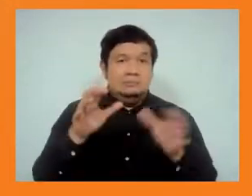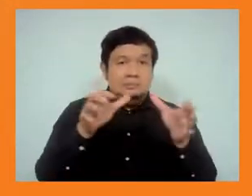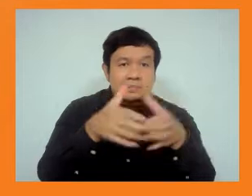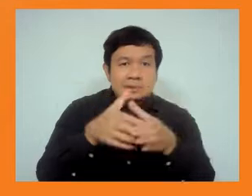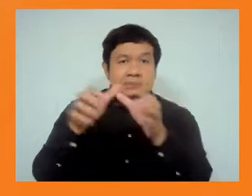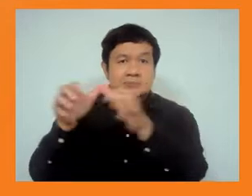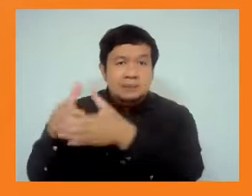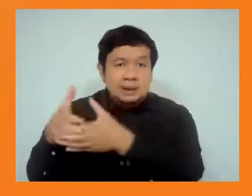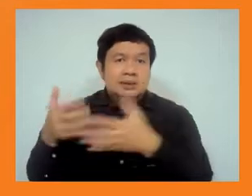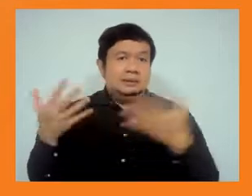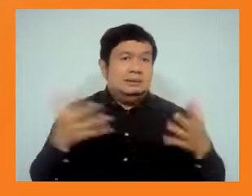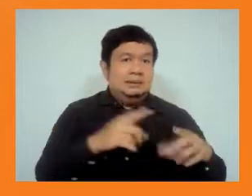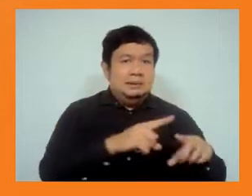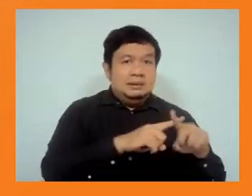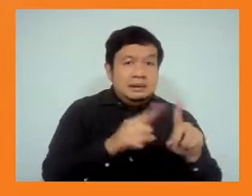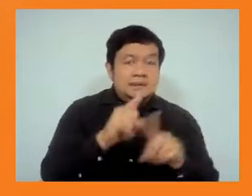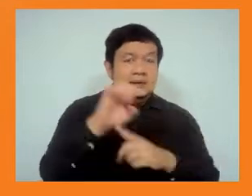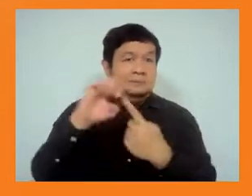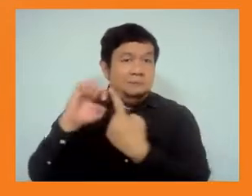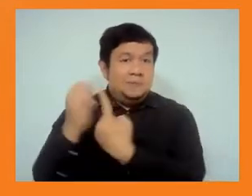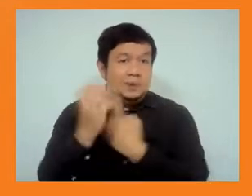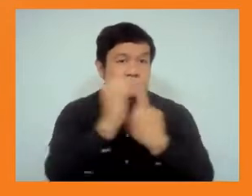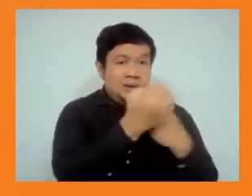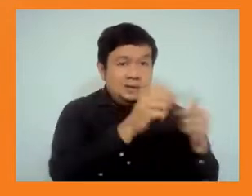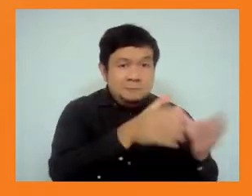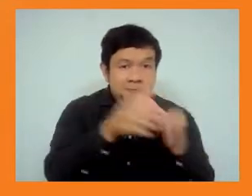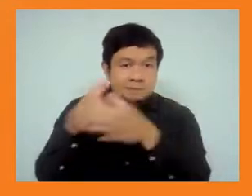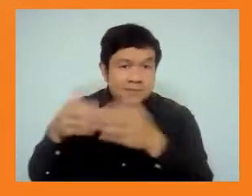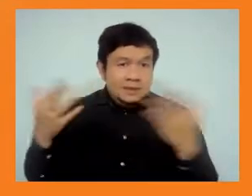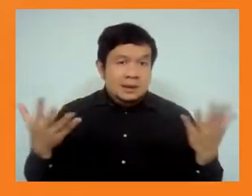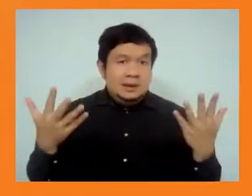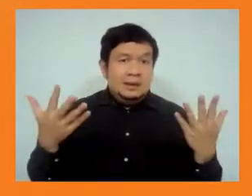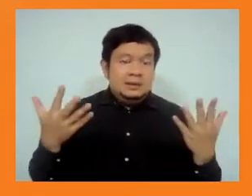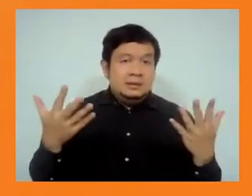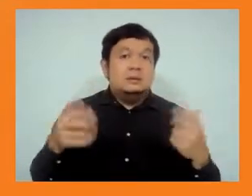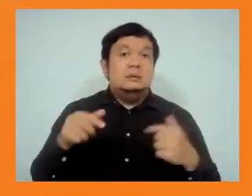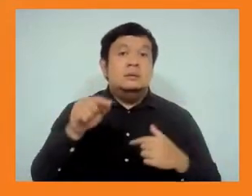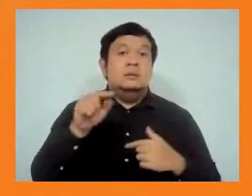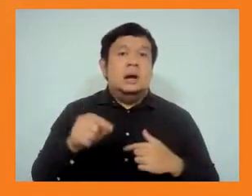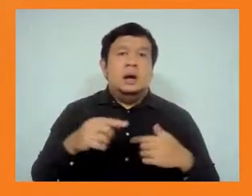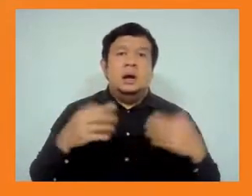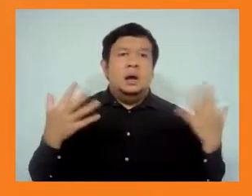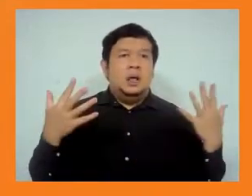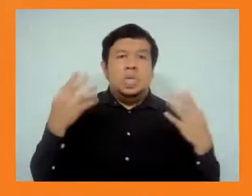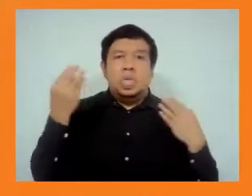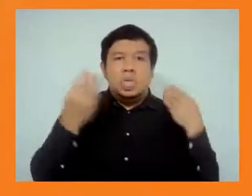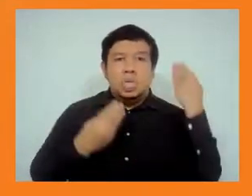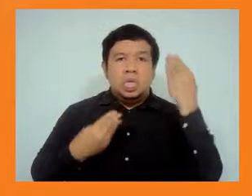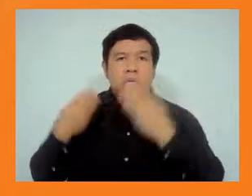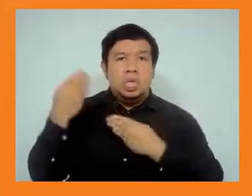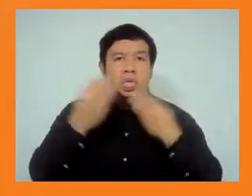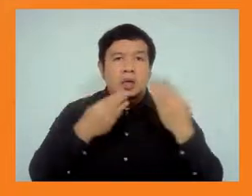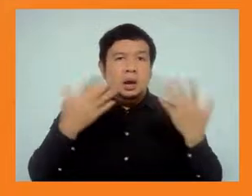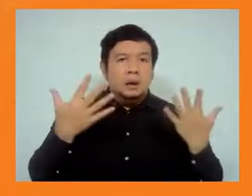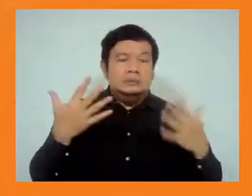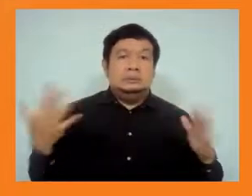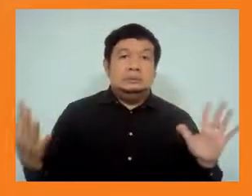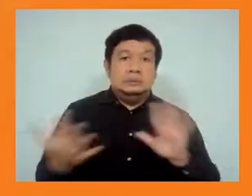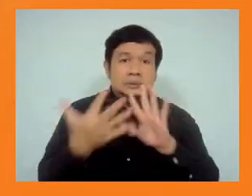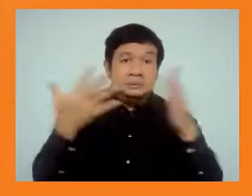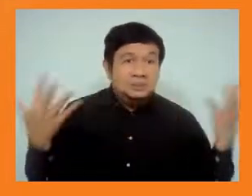dry. And therefore, a leak that was happening in the nearby manhole was required to be fixed rather